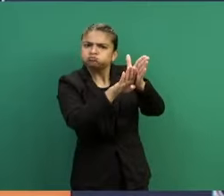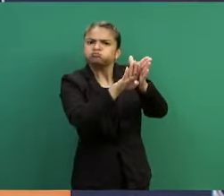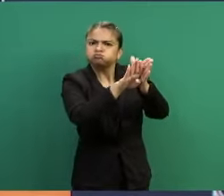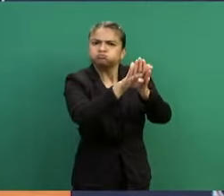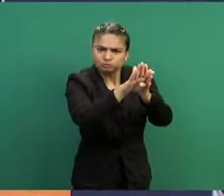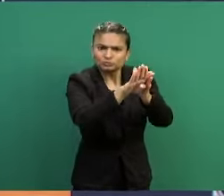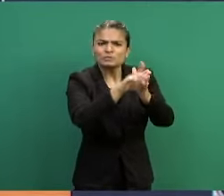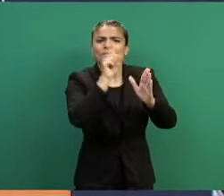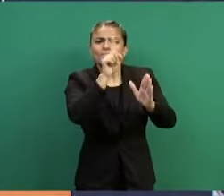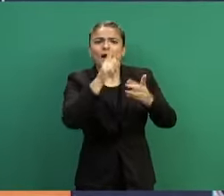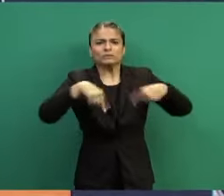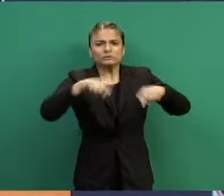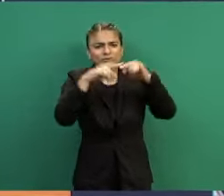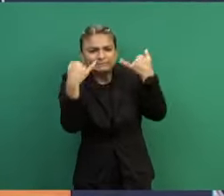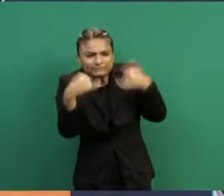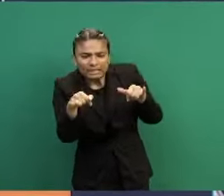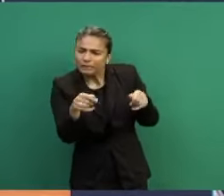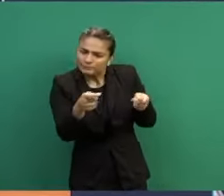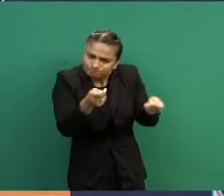upside.